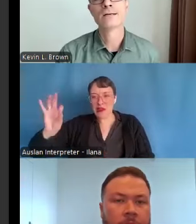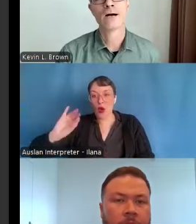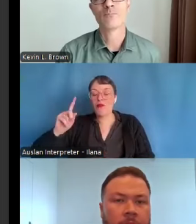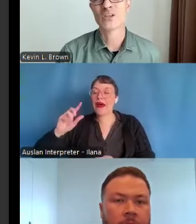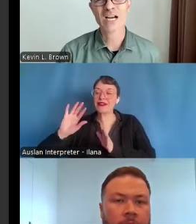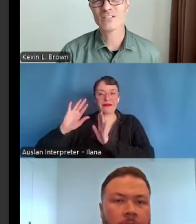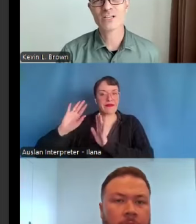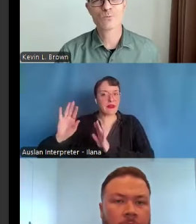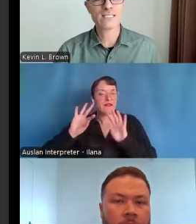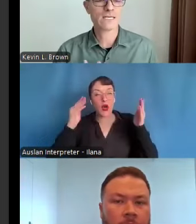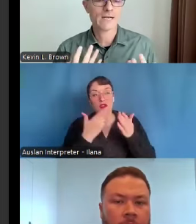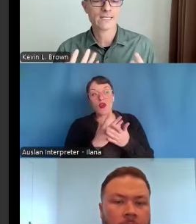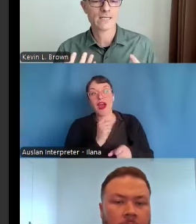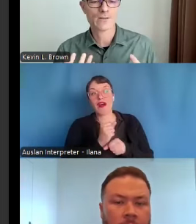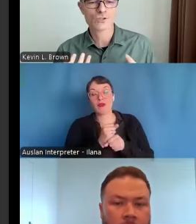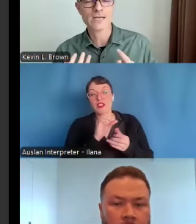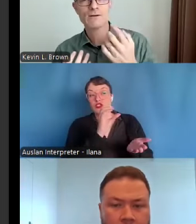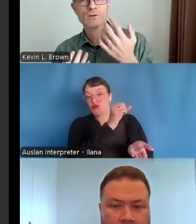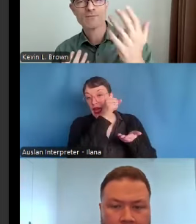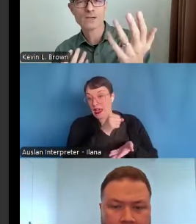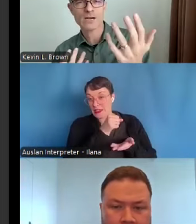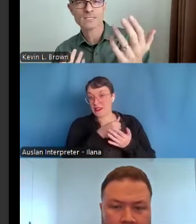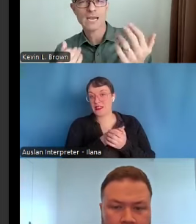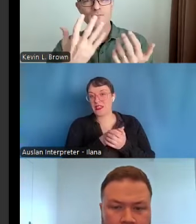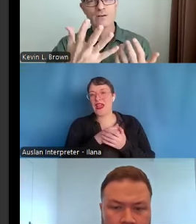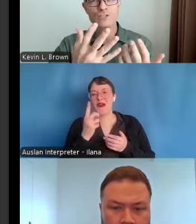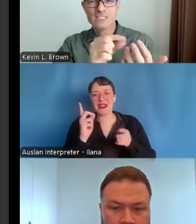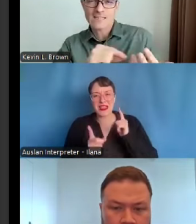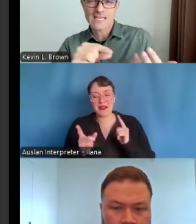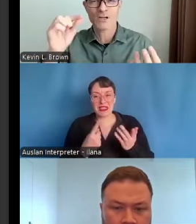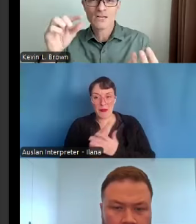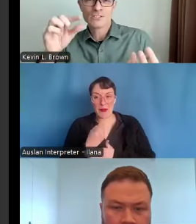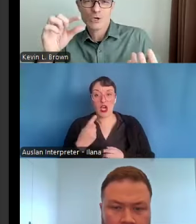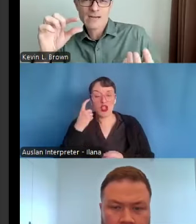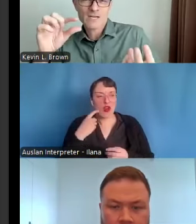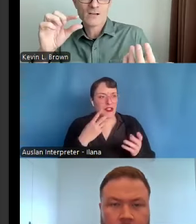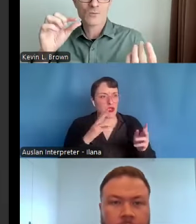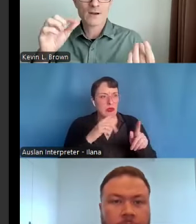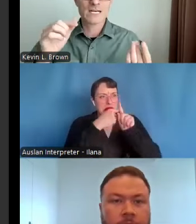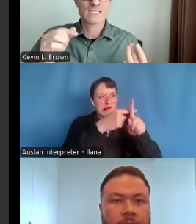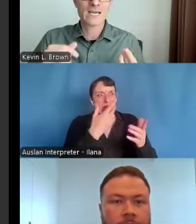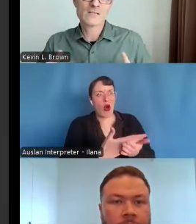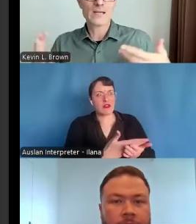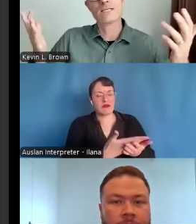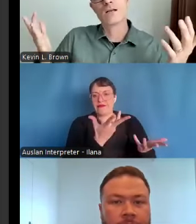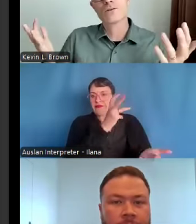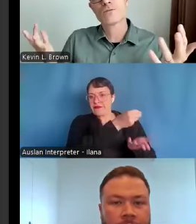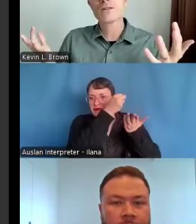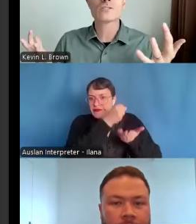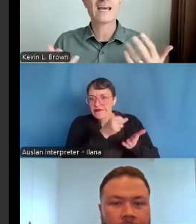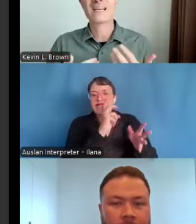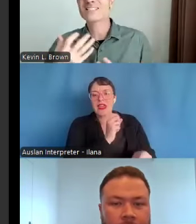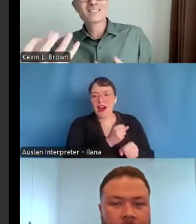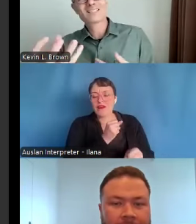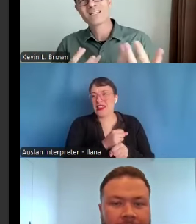grants. The challenge is we see clients that they're trying to go after government grants and foundations, yet they have a donate button on their website saying donate $10 for